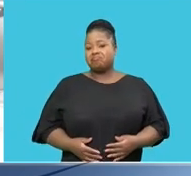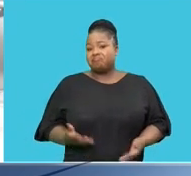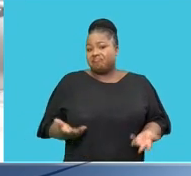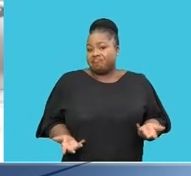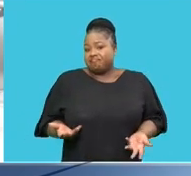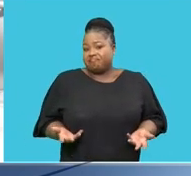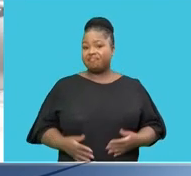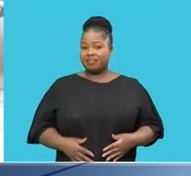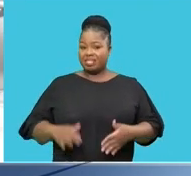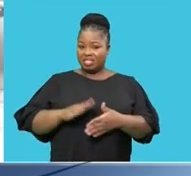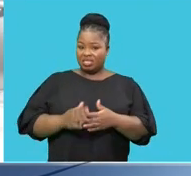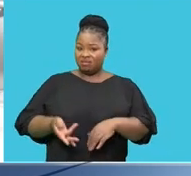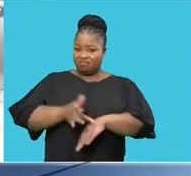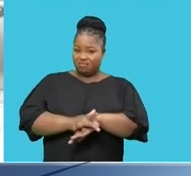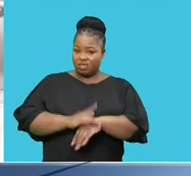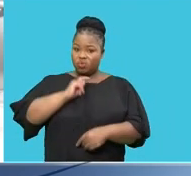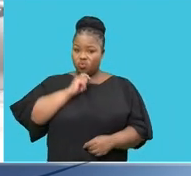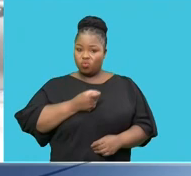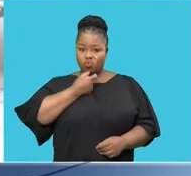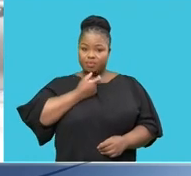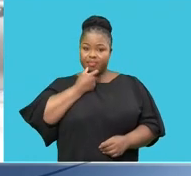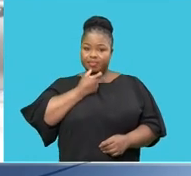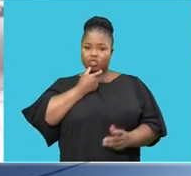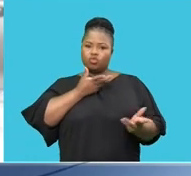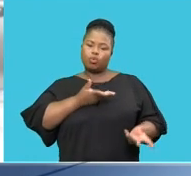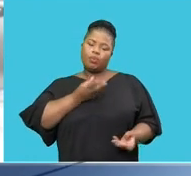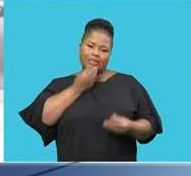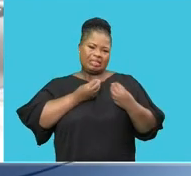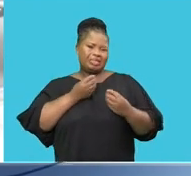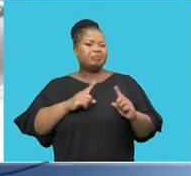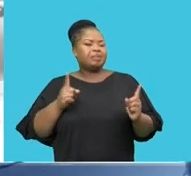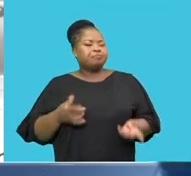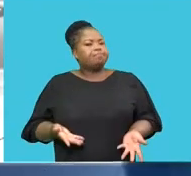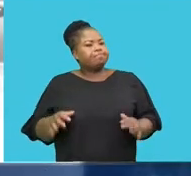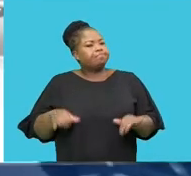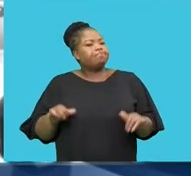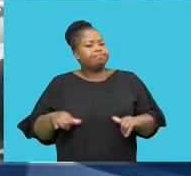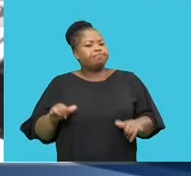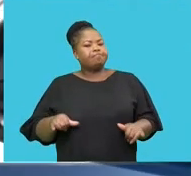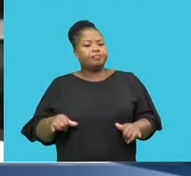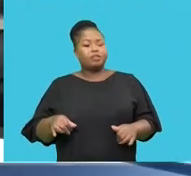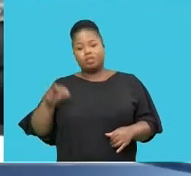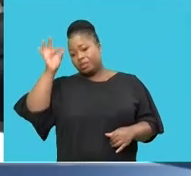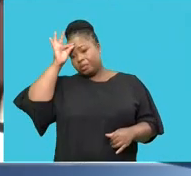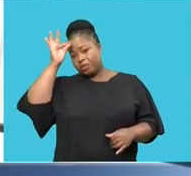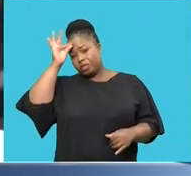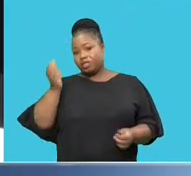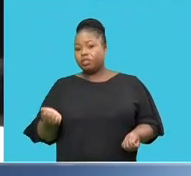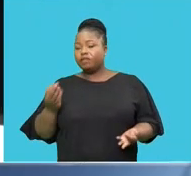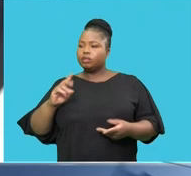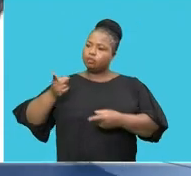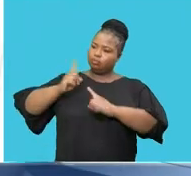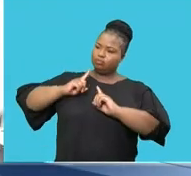you know, the cause of the death, the cookies that the kids ate. But for now, we just await, you know, just a response from the police service as to